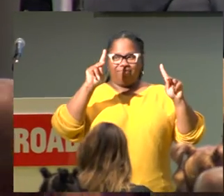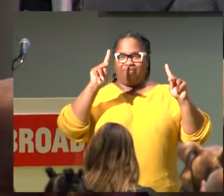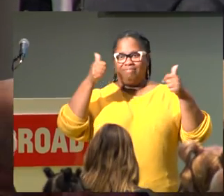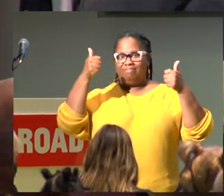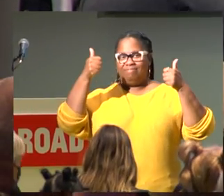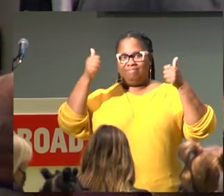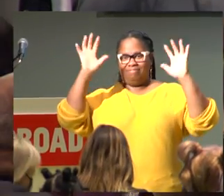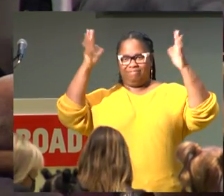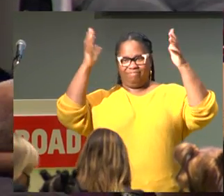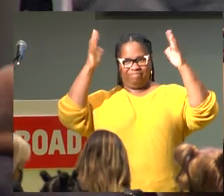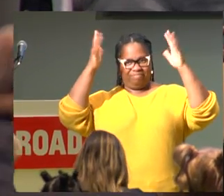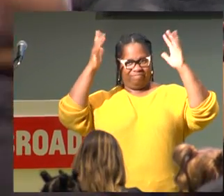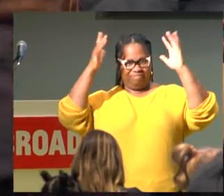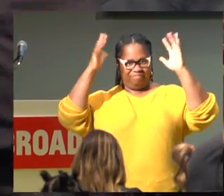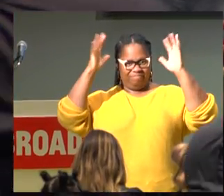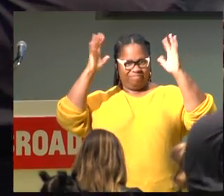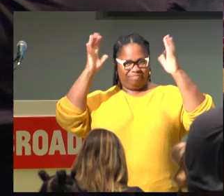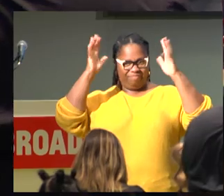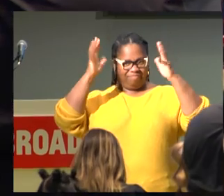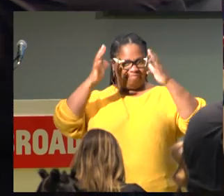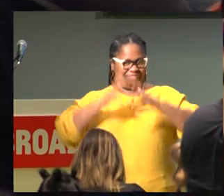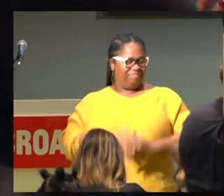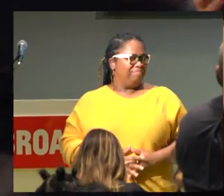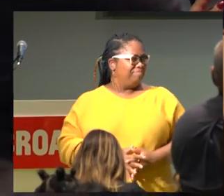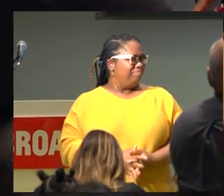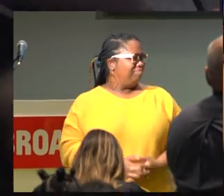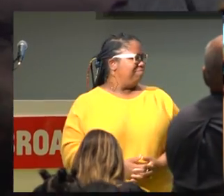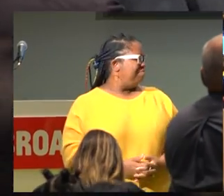all right. Okay. When the lights come up at the Oscars, you